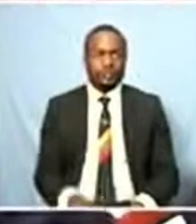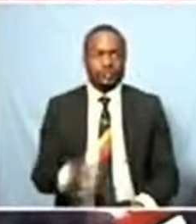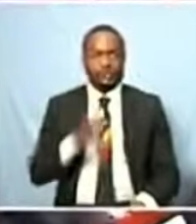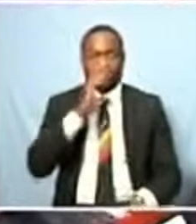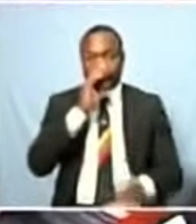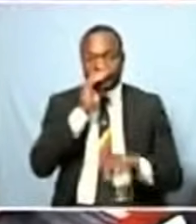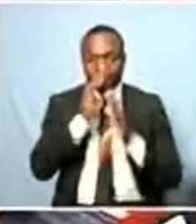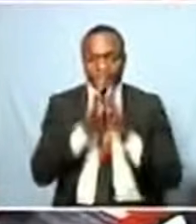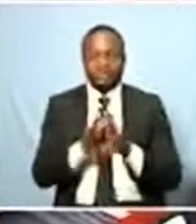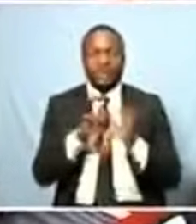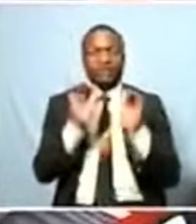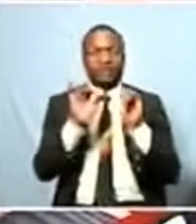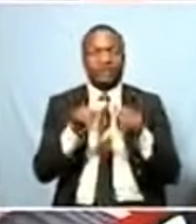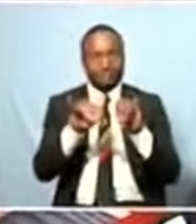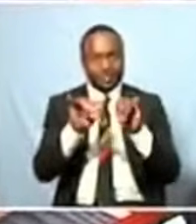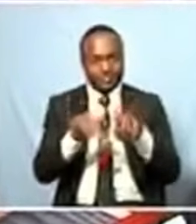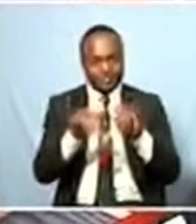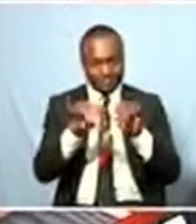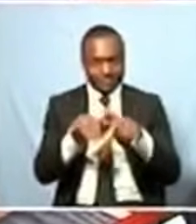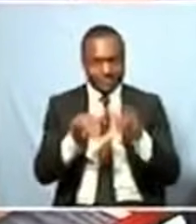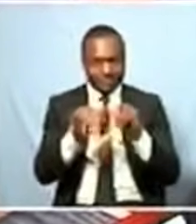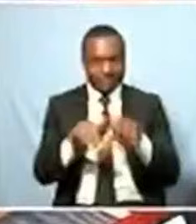Madam Speaker.